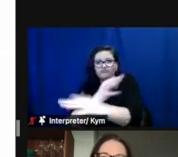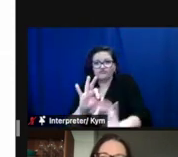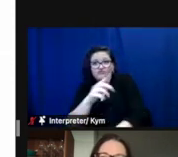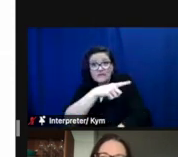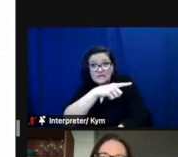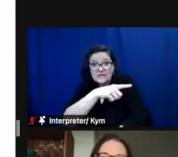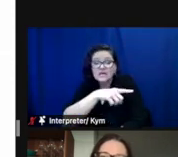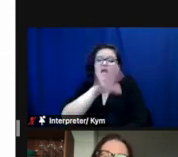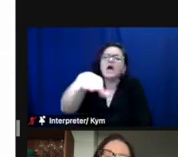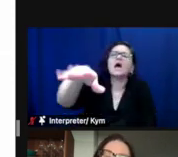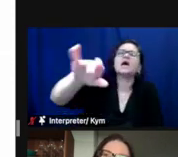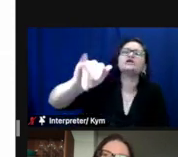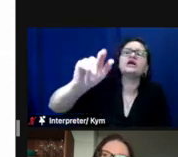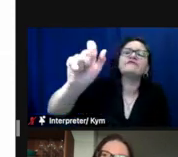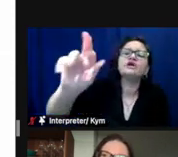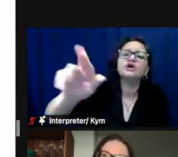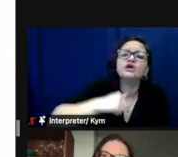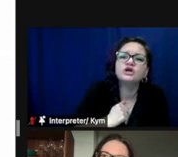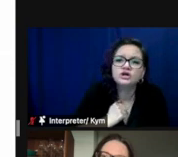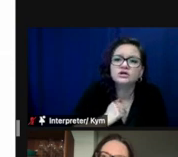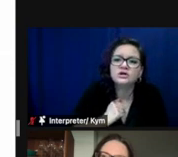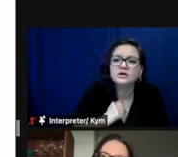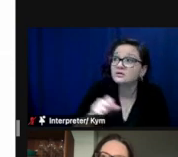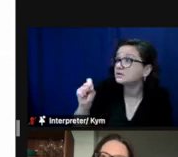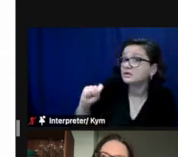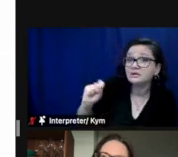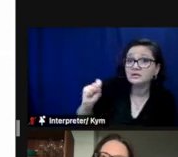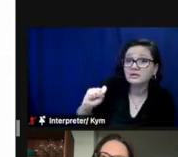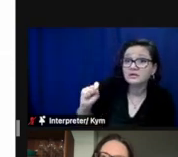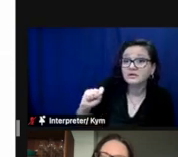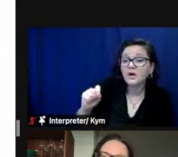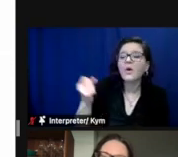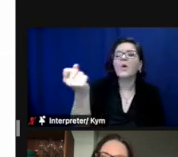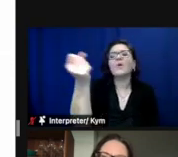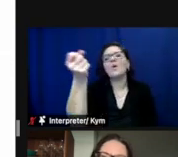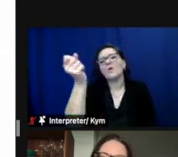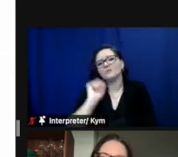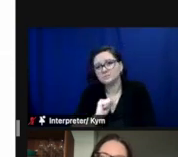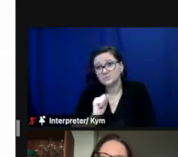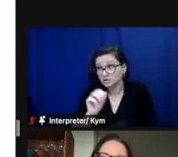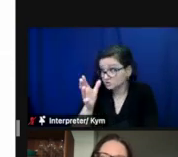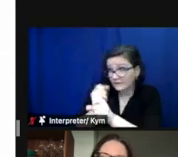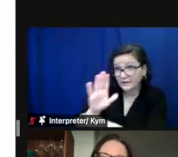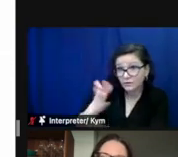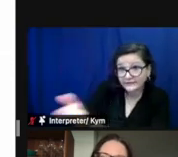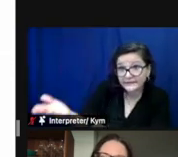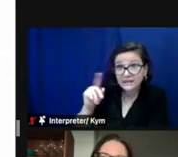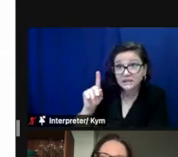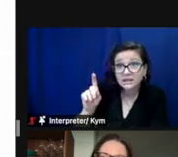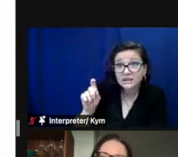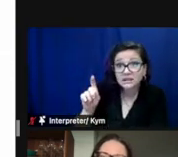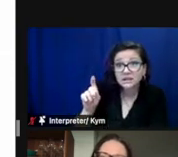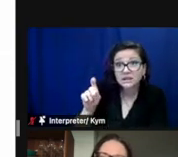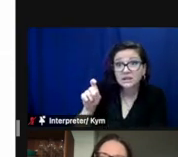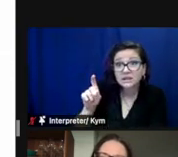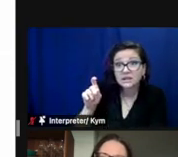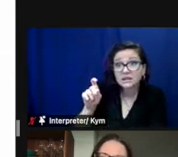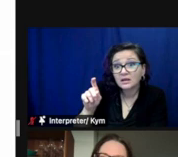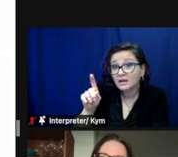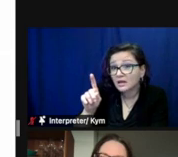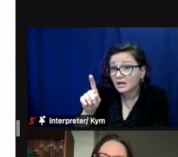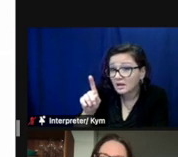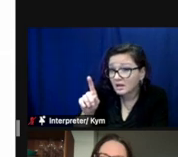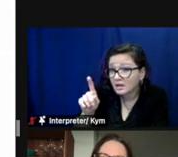or people. Yeah? Jennifer, I got it. Did you get your thing? Okay. Well, my teacher's